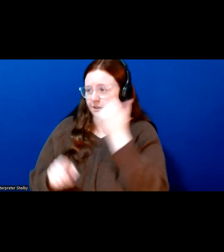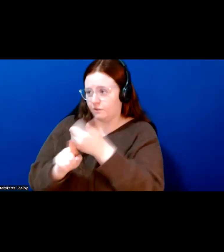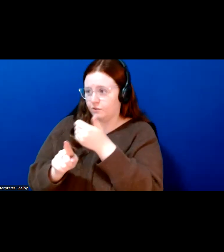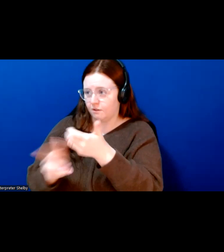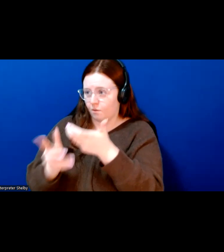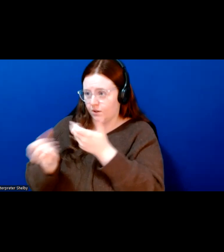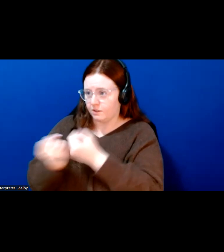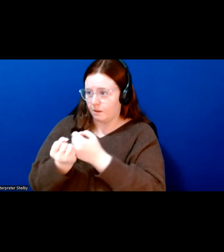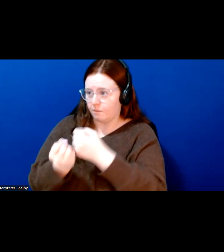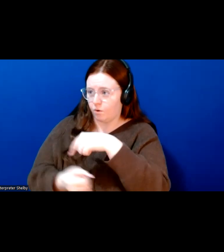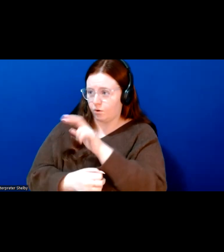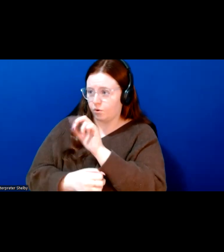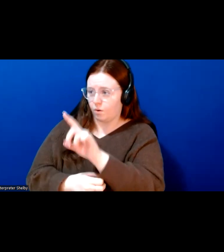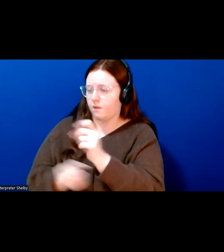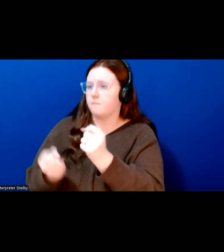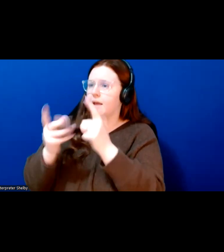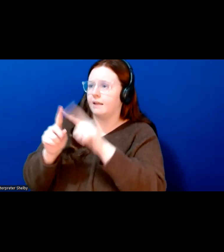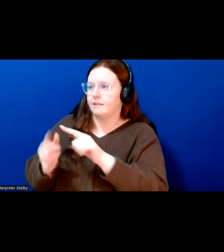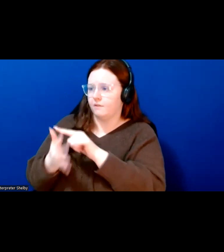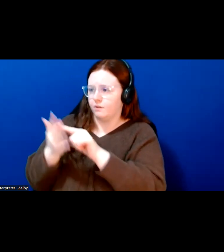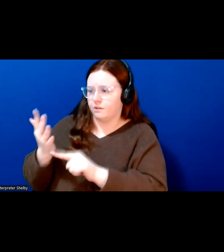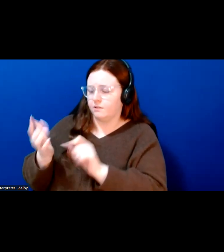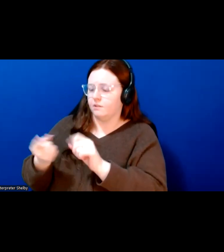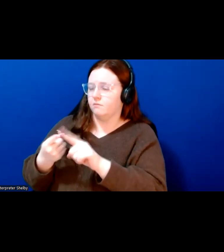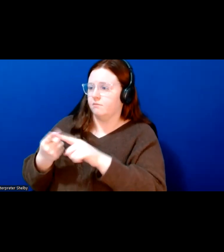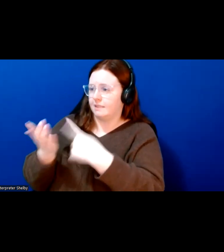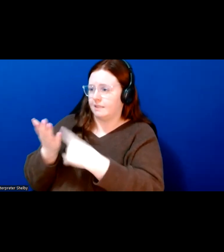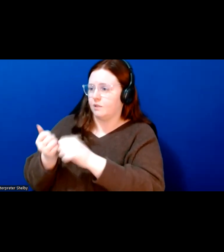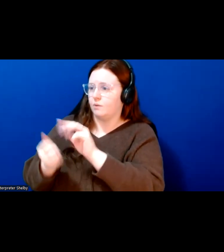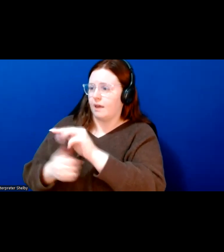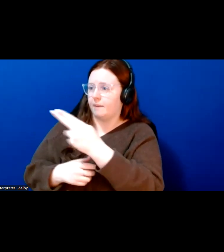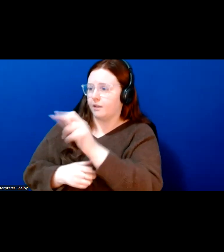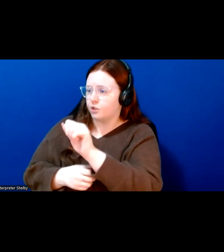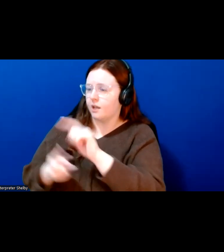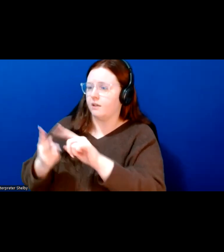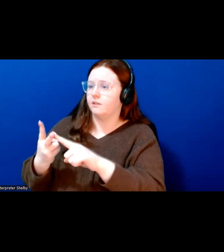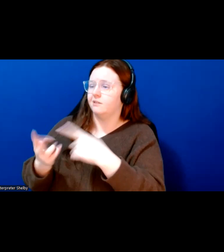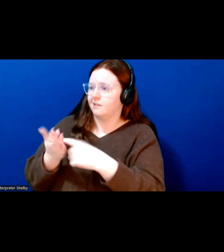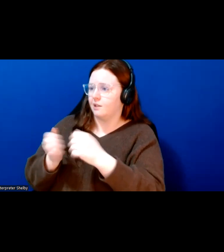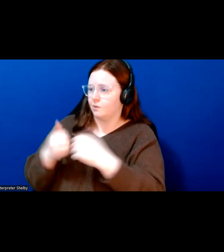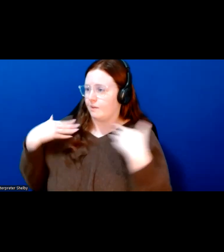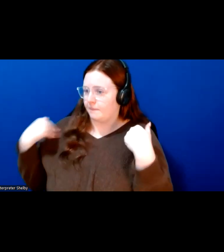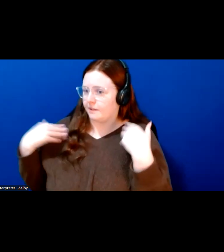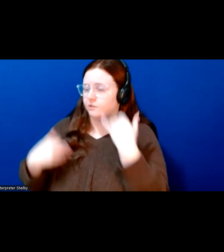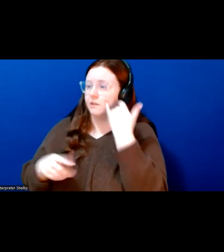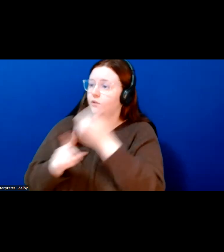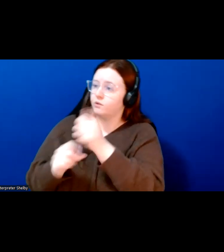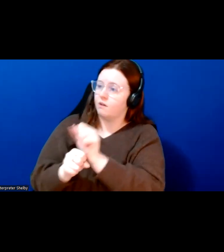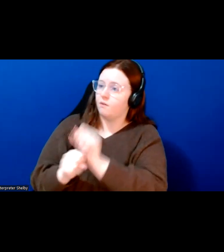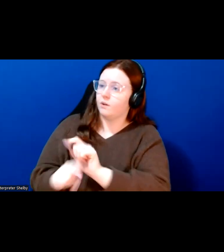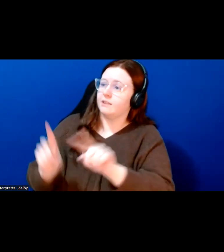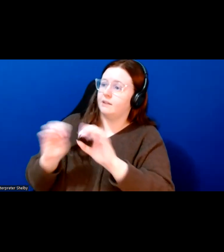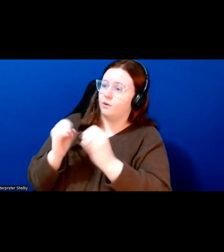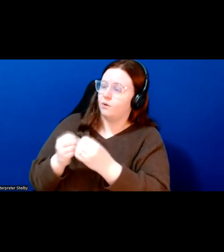the Quad, there's a number of ways that people can do that. Talk to their MHA, talk to the ministers about us. If you're working at another organization, find ways that we